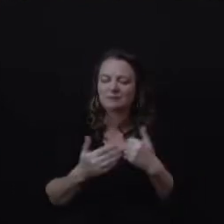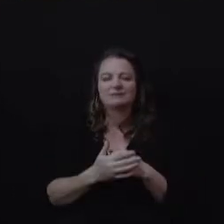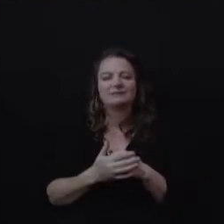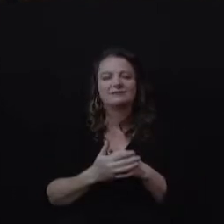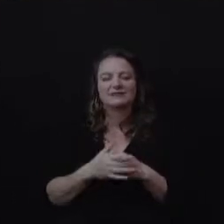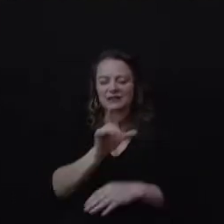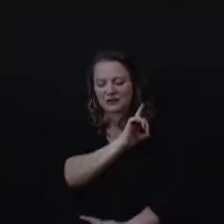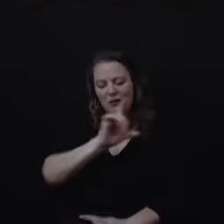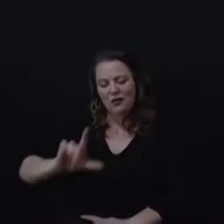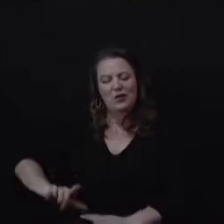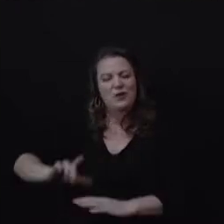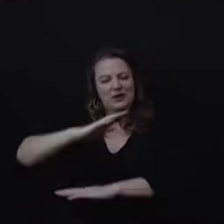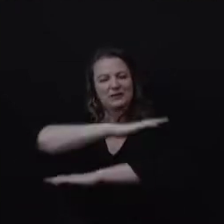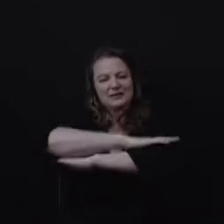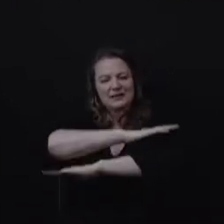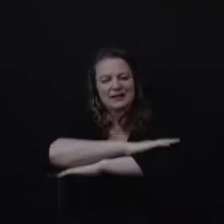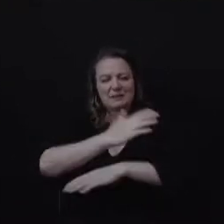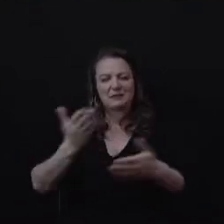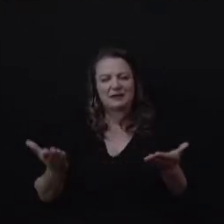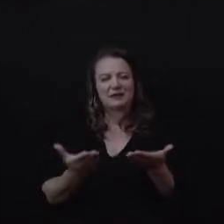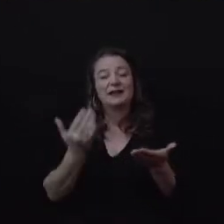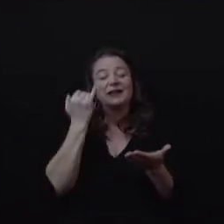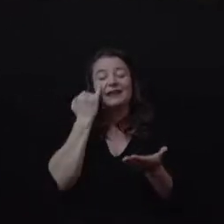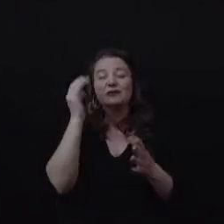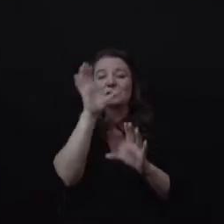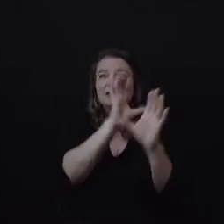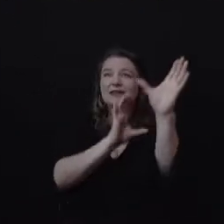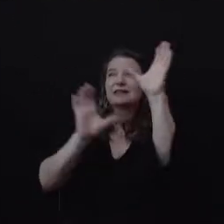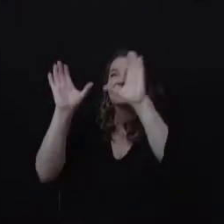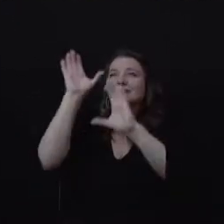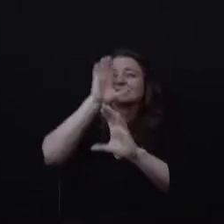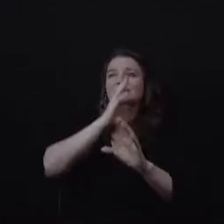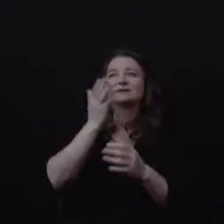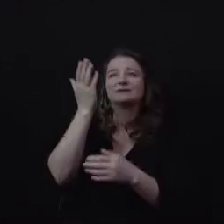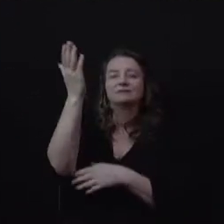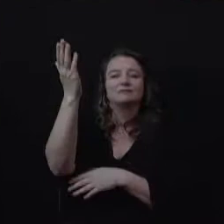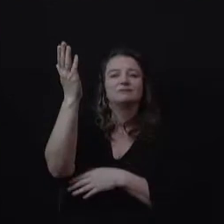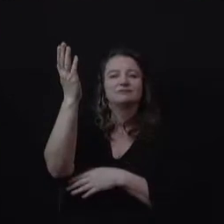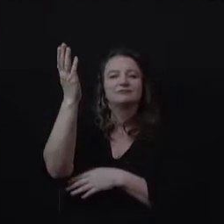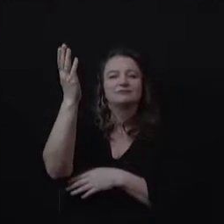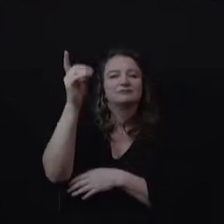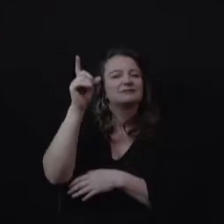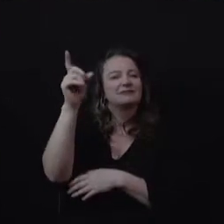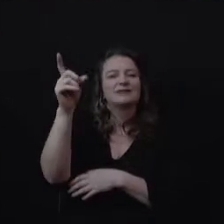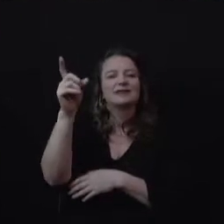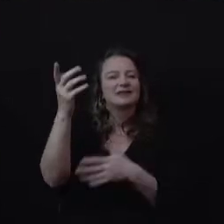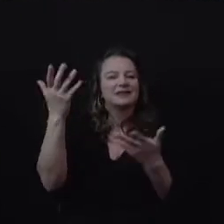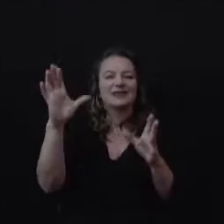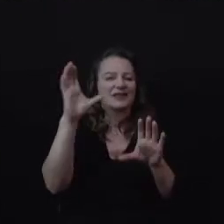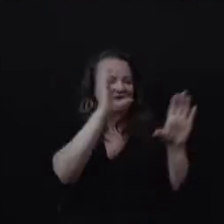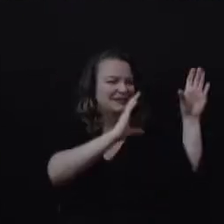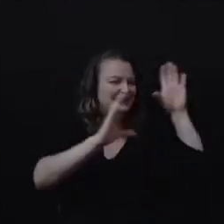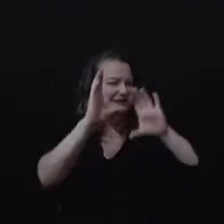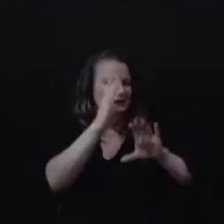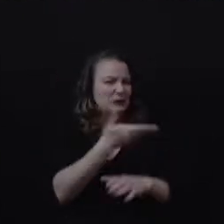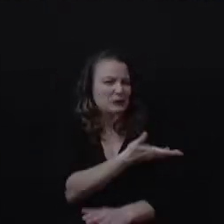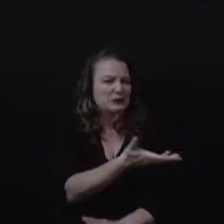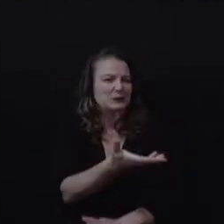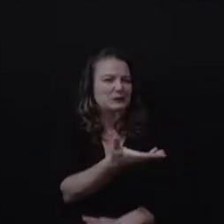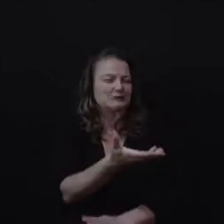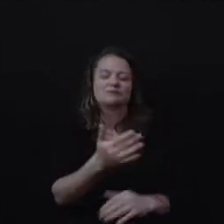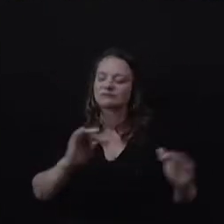table. And if you are seeking him, the one who is already seeking you, you are